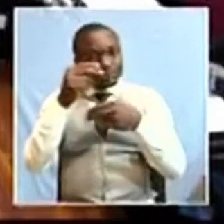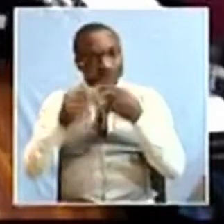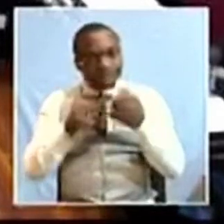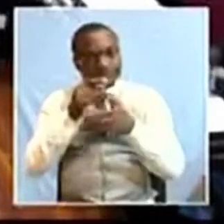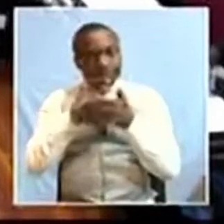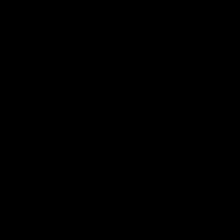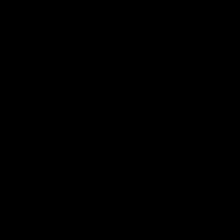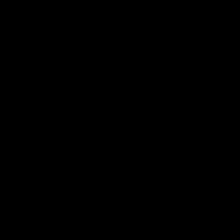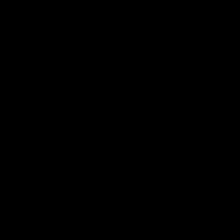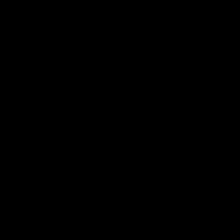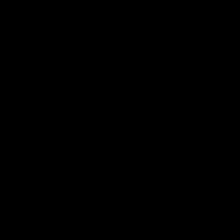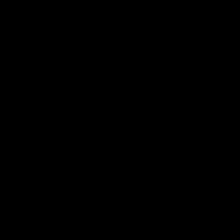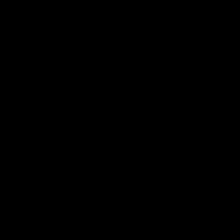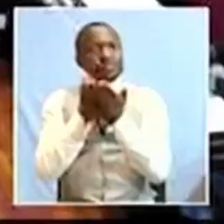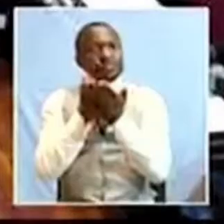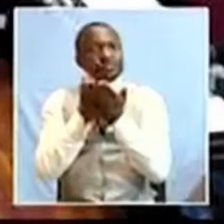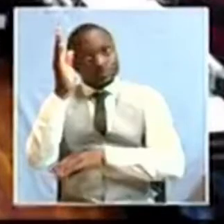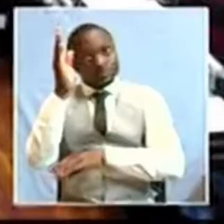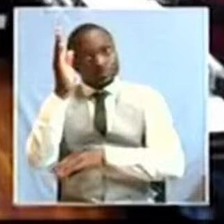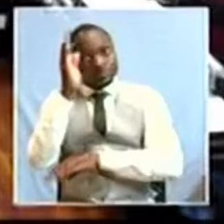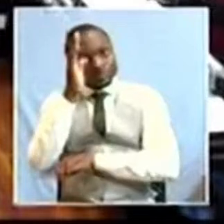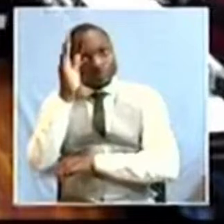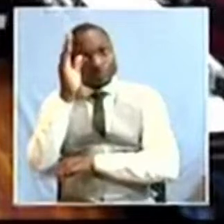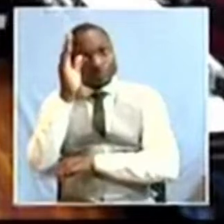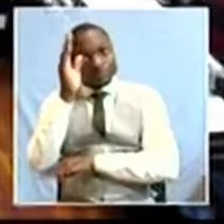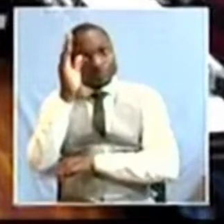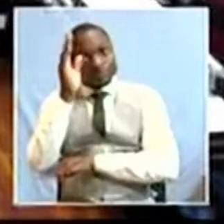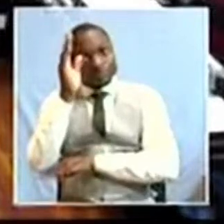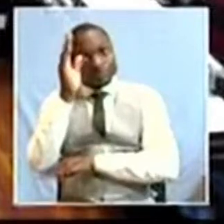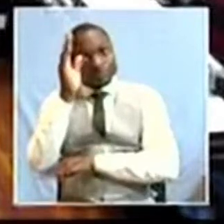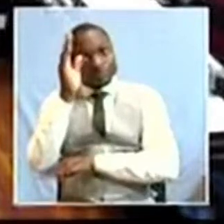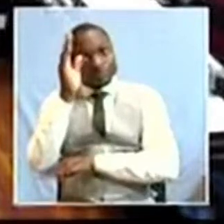you submit cannot be